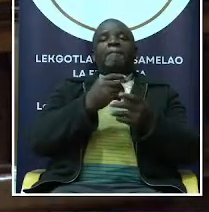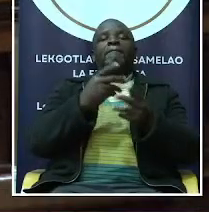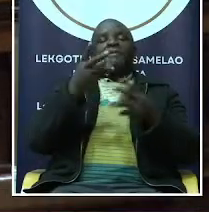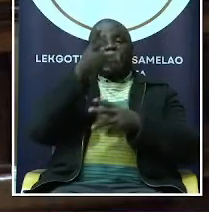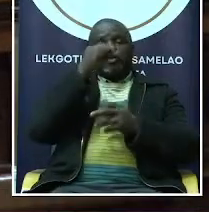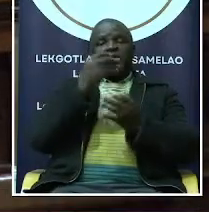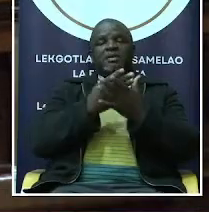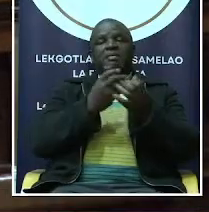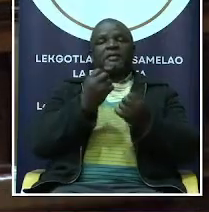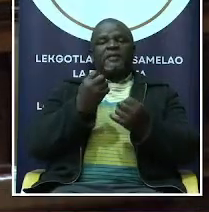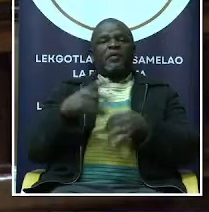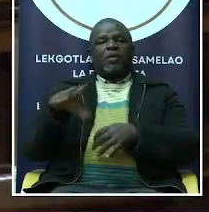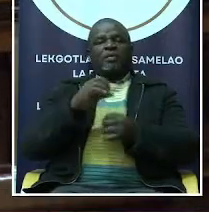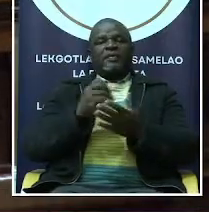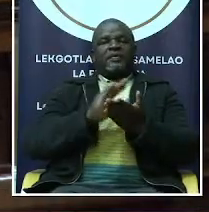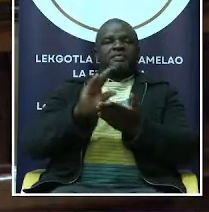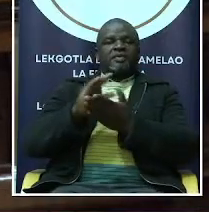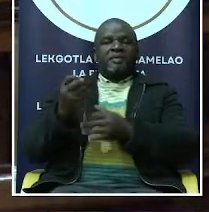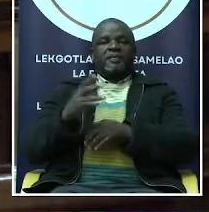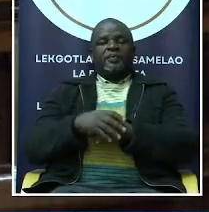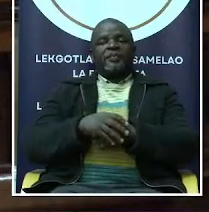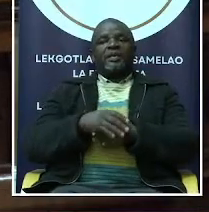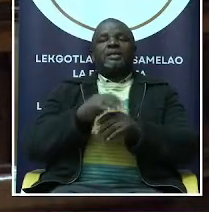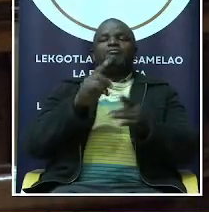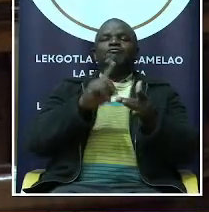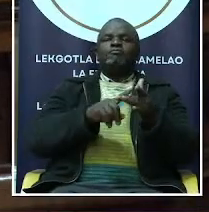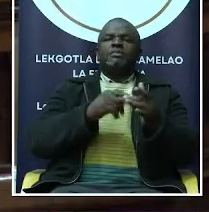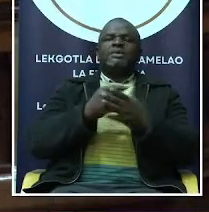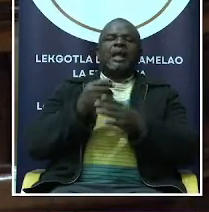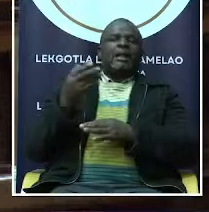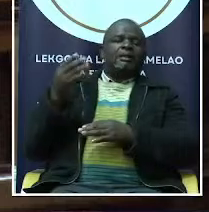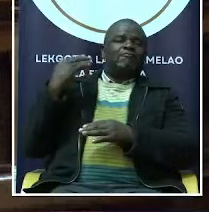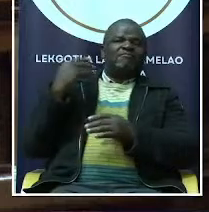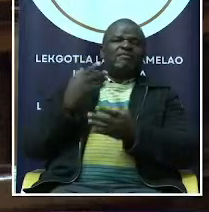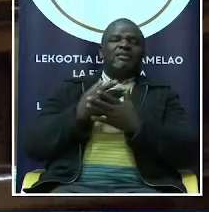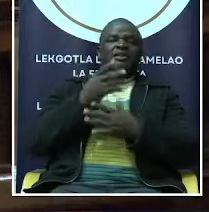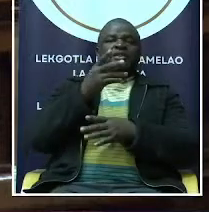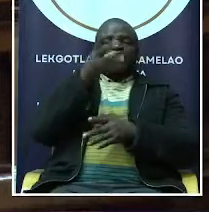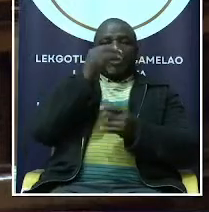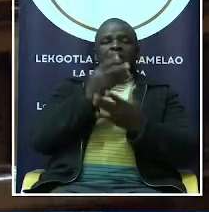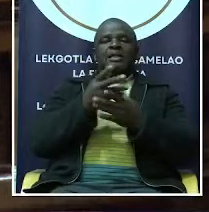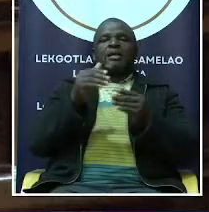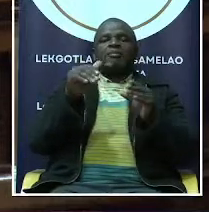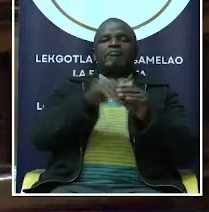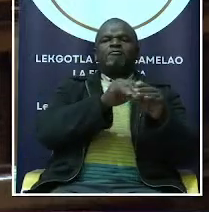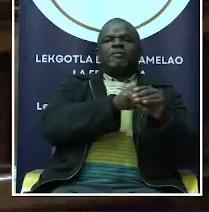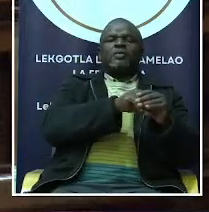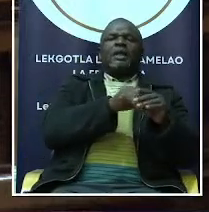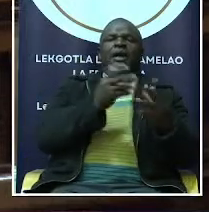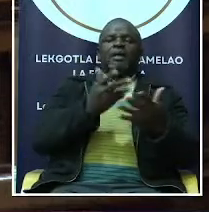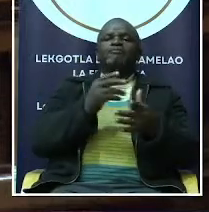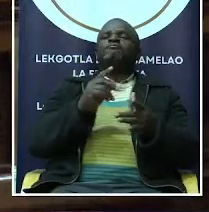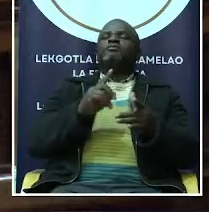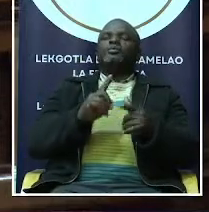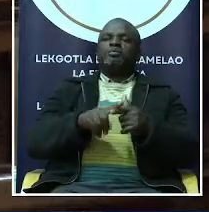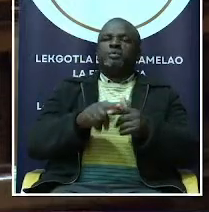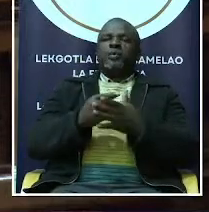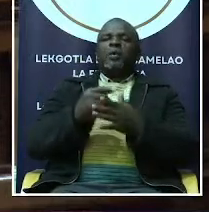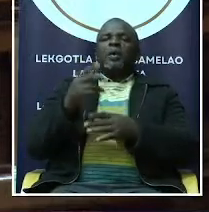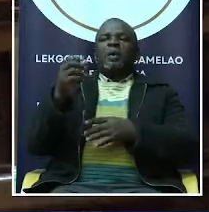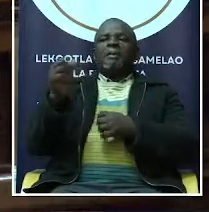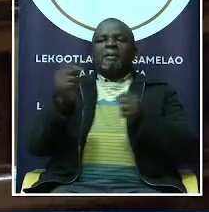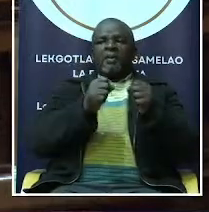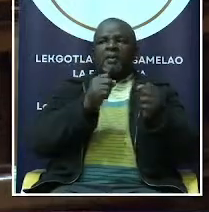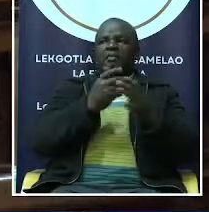students, the historical placements of students detailing where they have been placed, the nature of employment, and